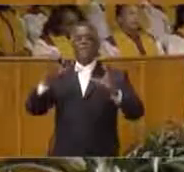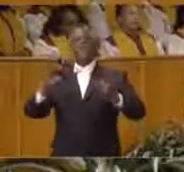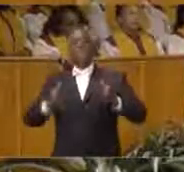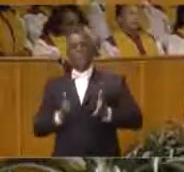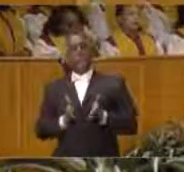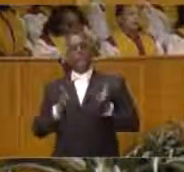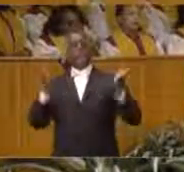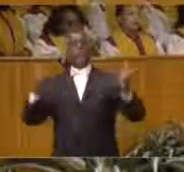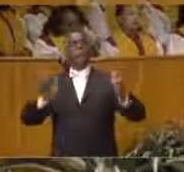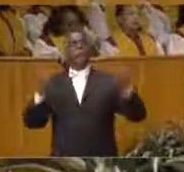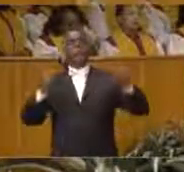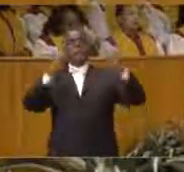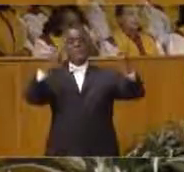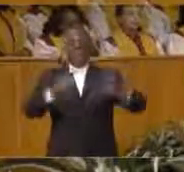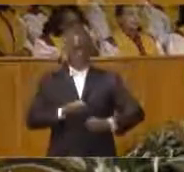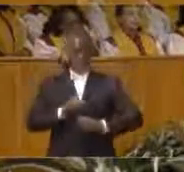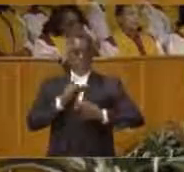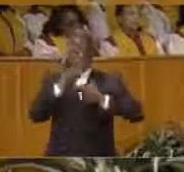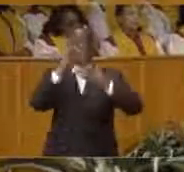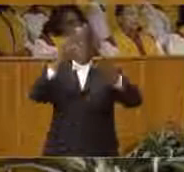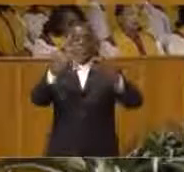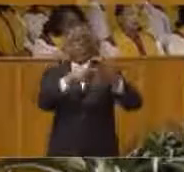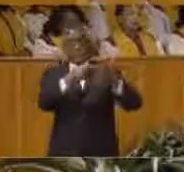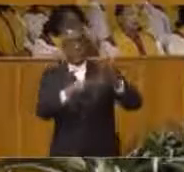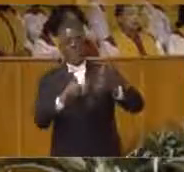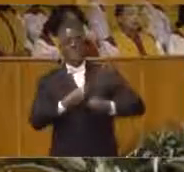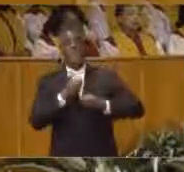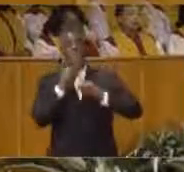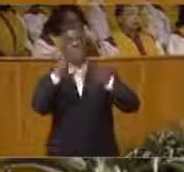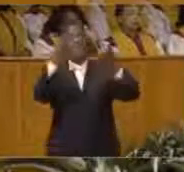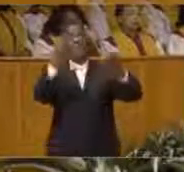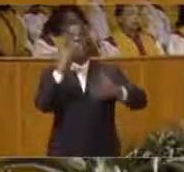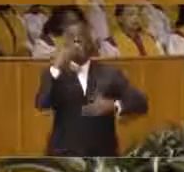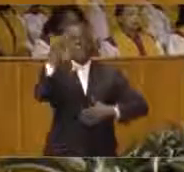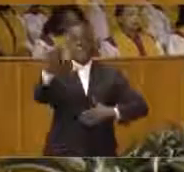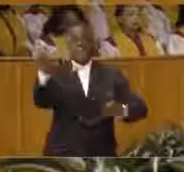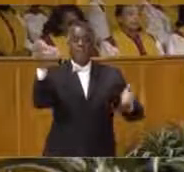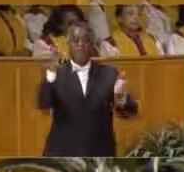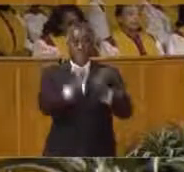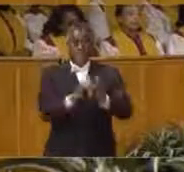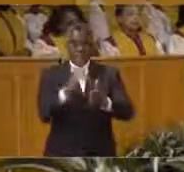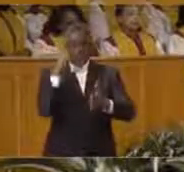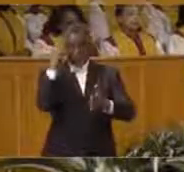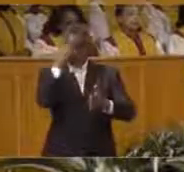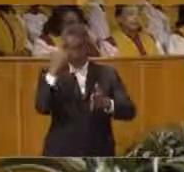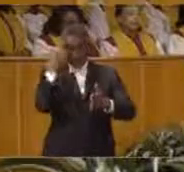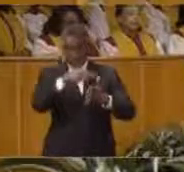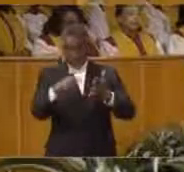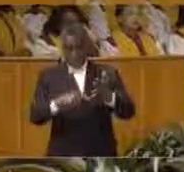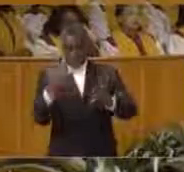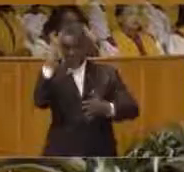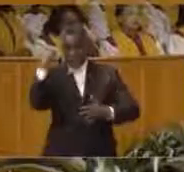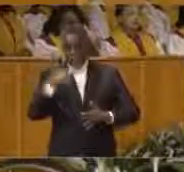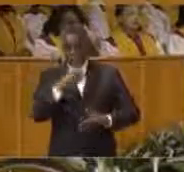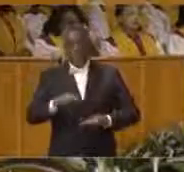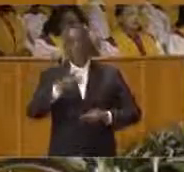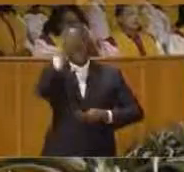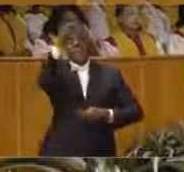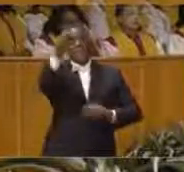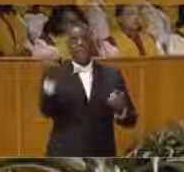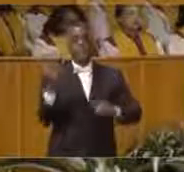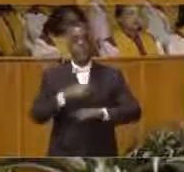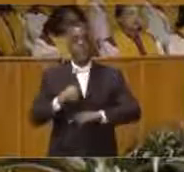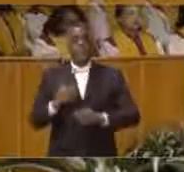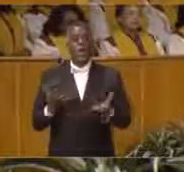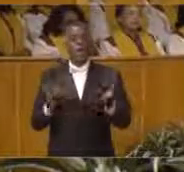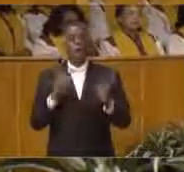generosity and an expression of gratitude. That's why we give. Today